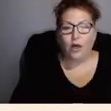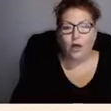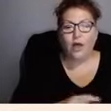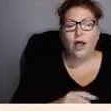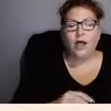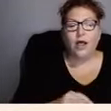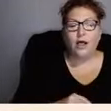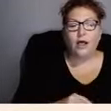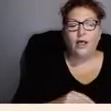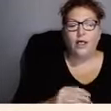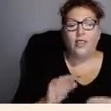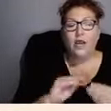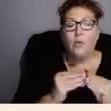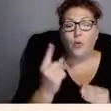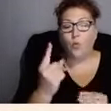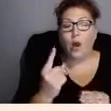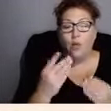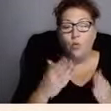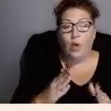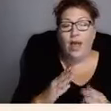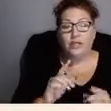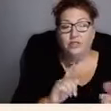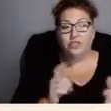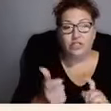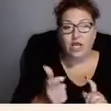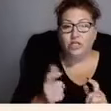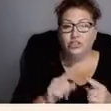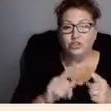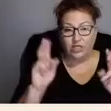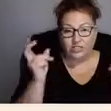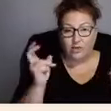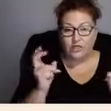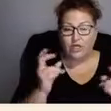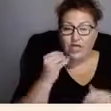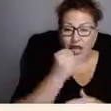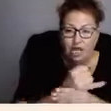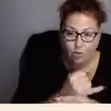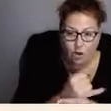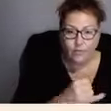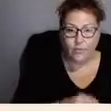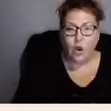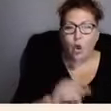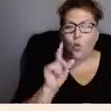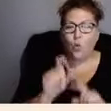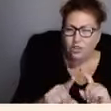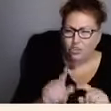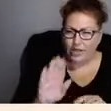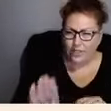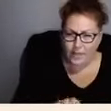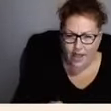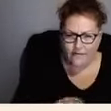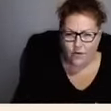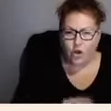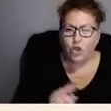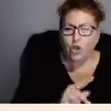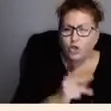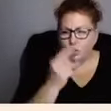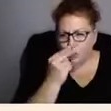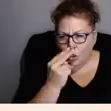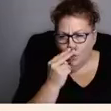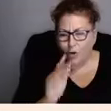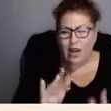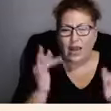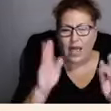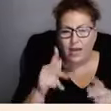of bullying. Change the subject, interrupt, question behavior, use humor to lighten up a serious